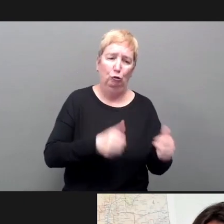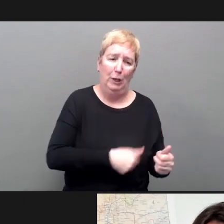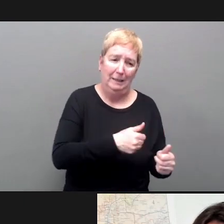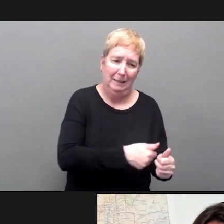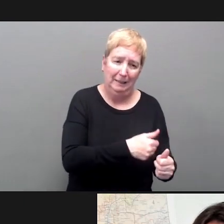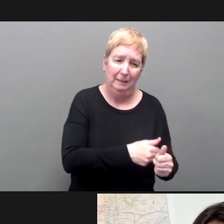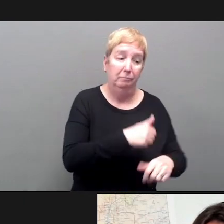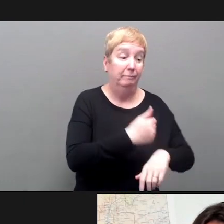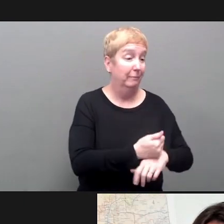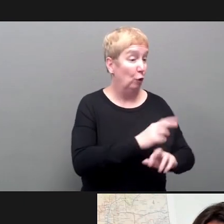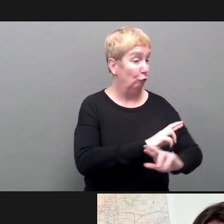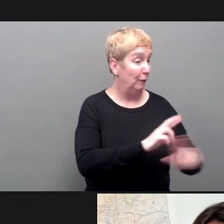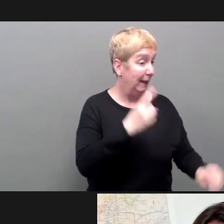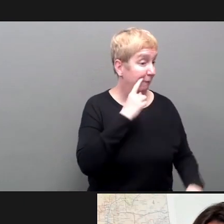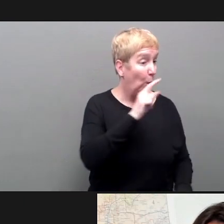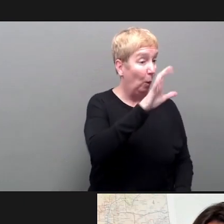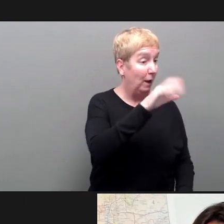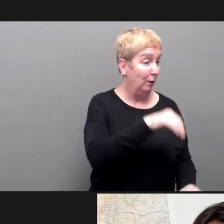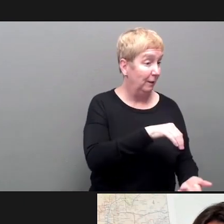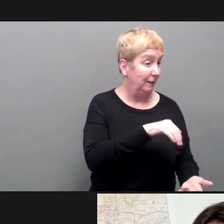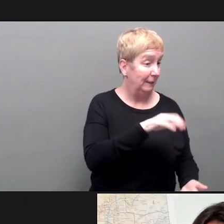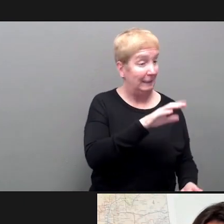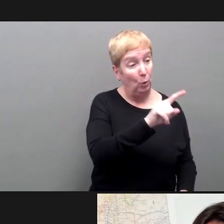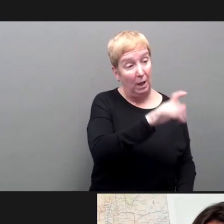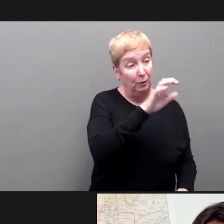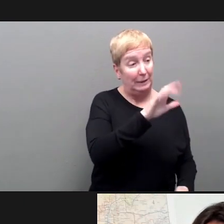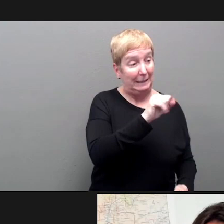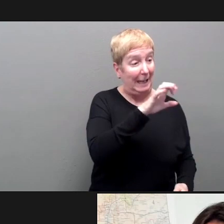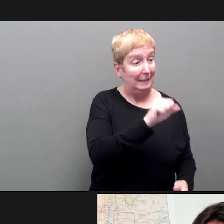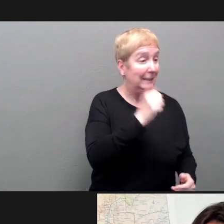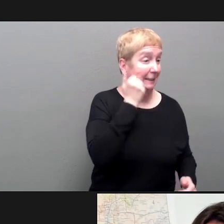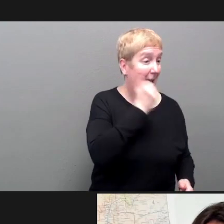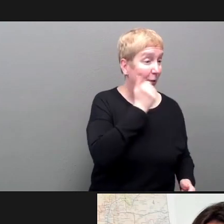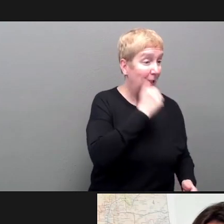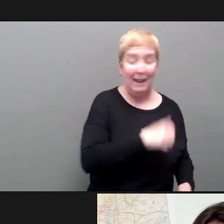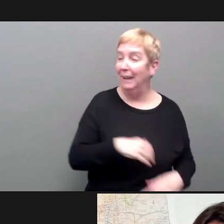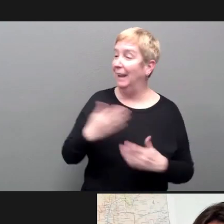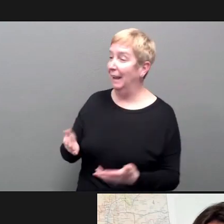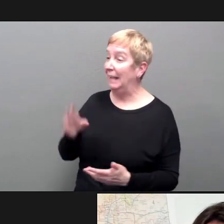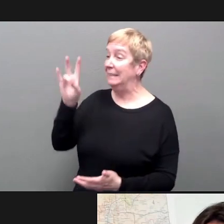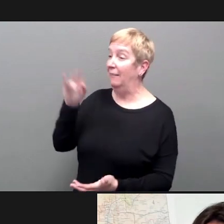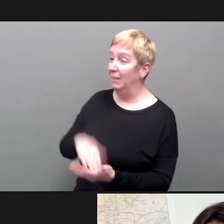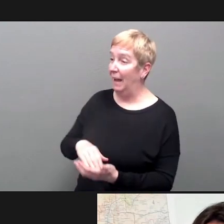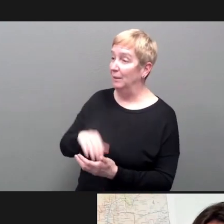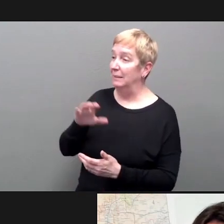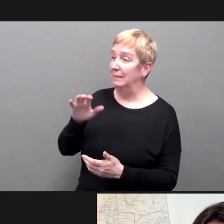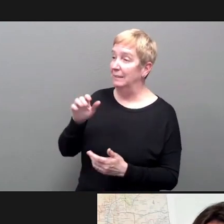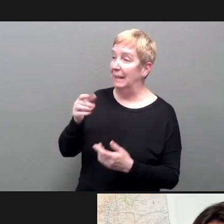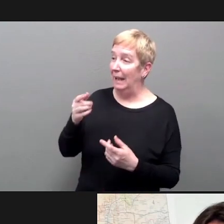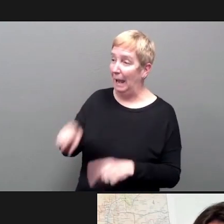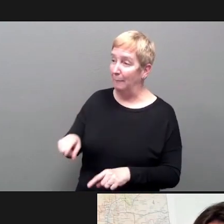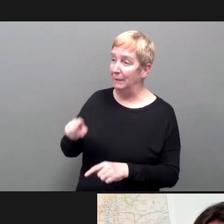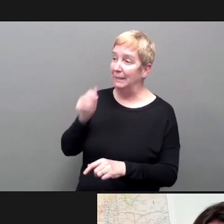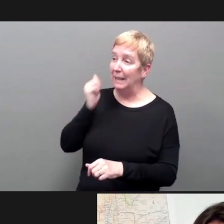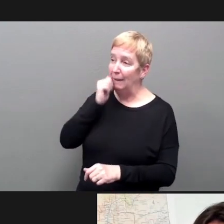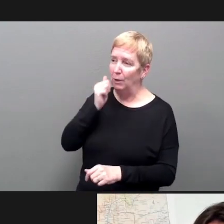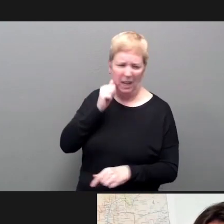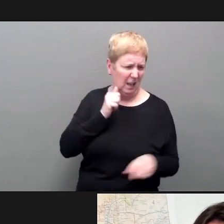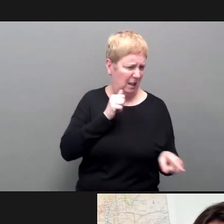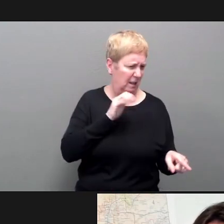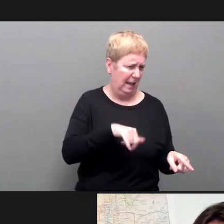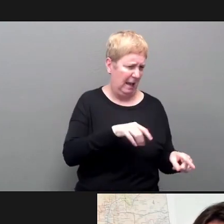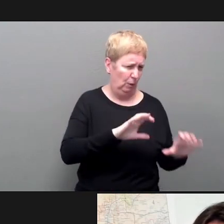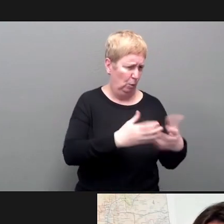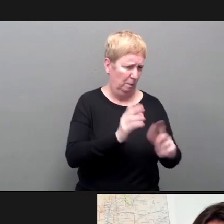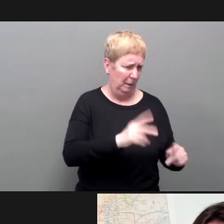day and 7,000 cases a day. So that's part of the challenge. And when it's a roller coaster, it makes it even more